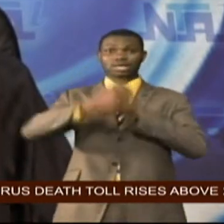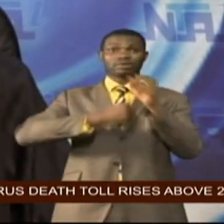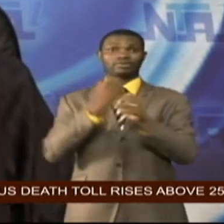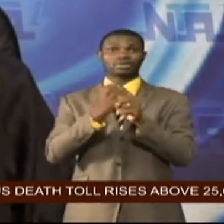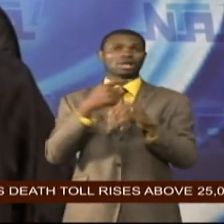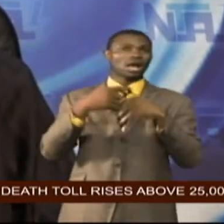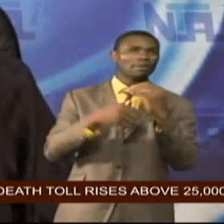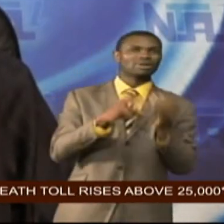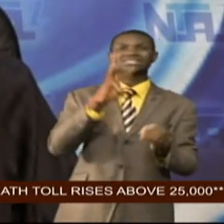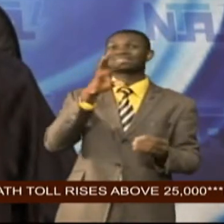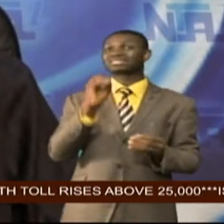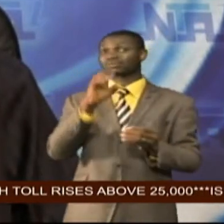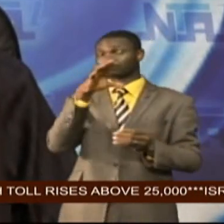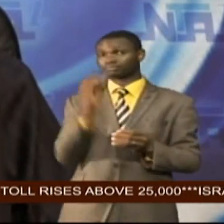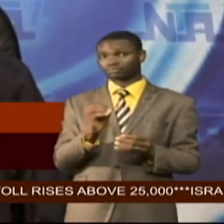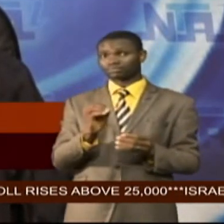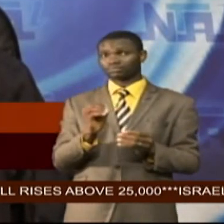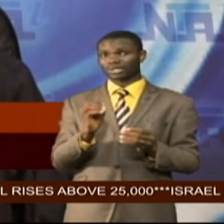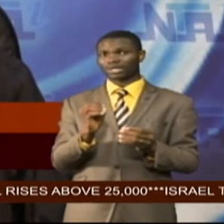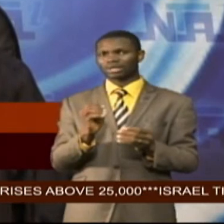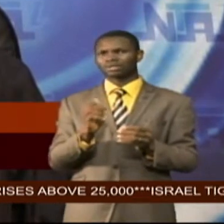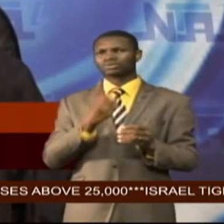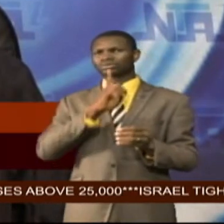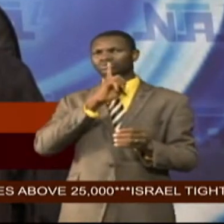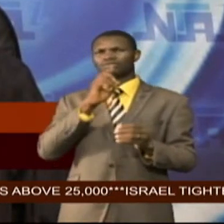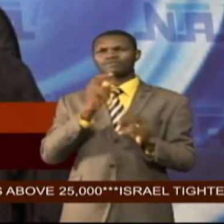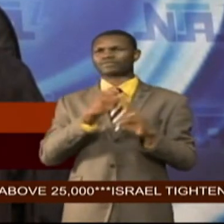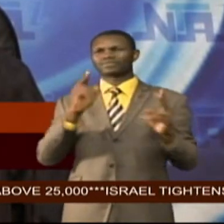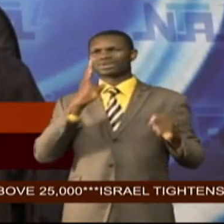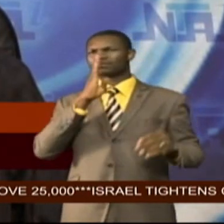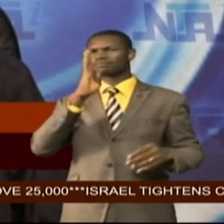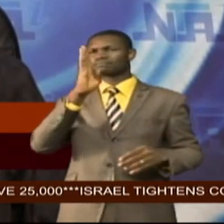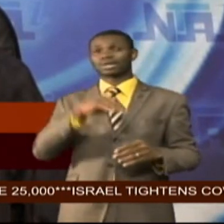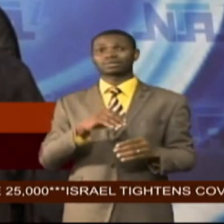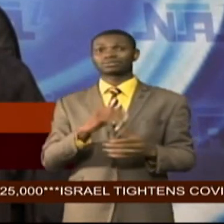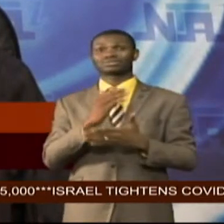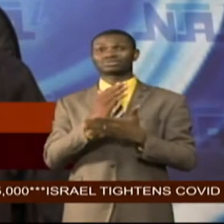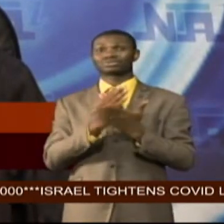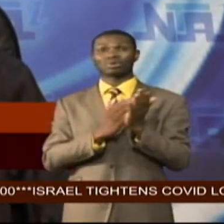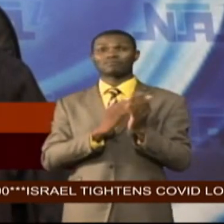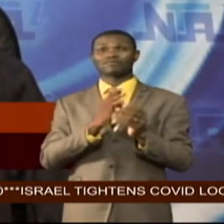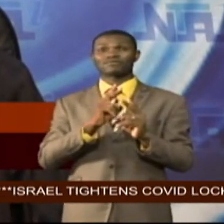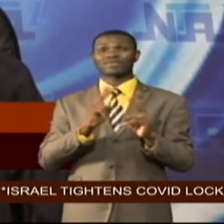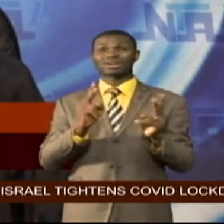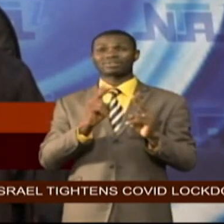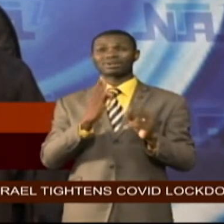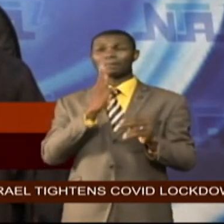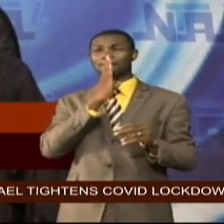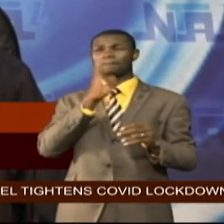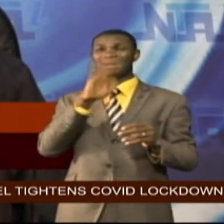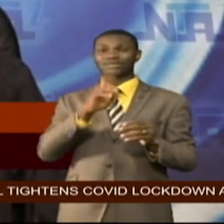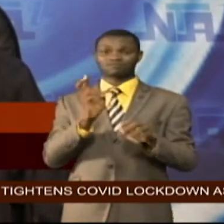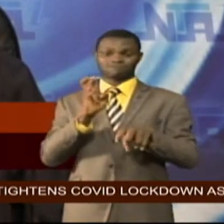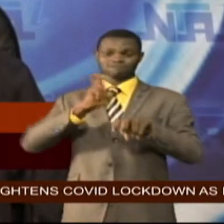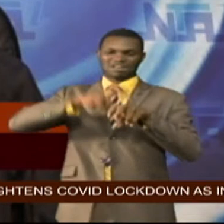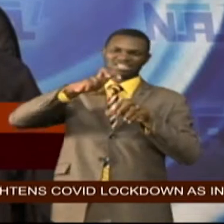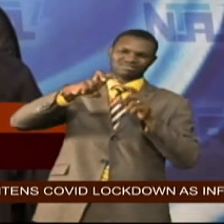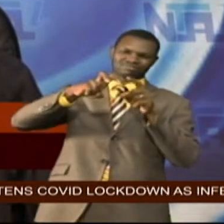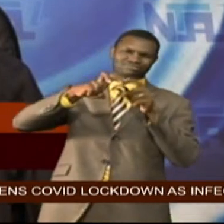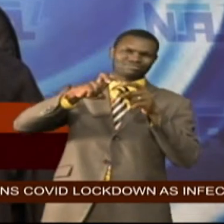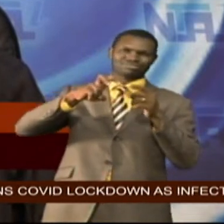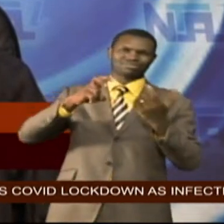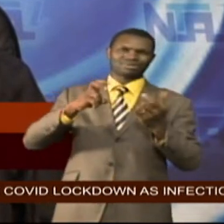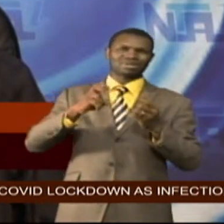are venomous. And we have the most venomous snakes that are causing these, disabilities